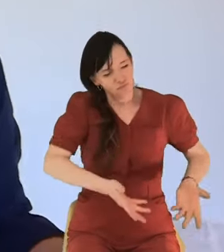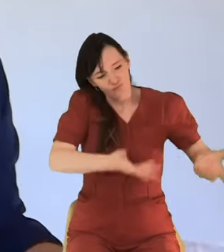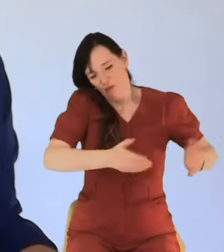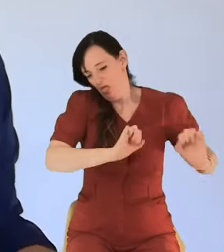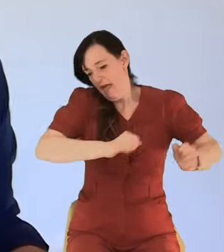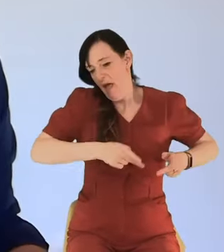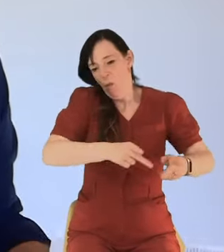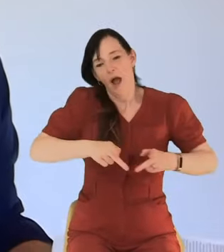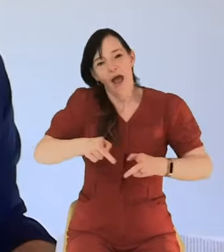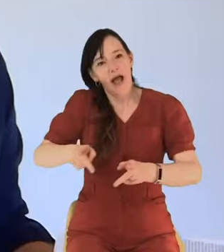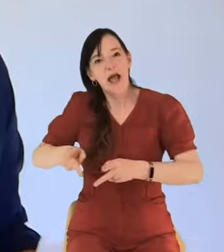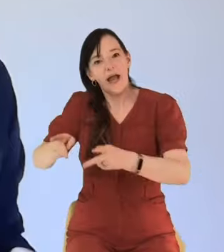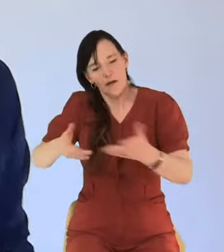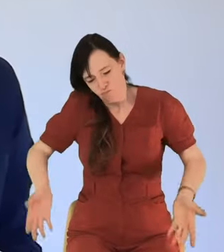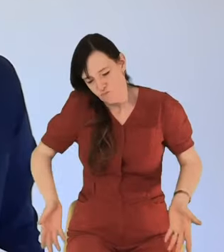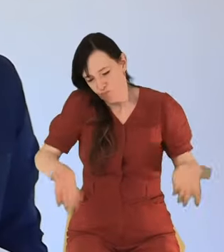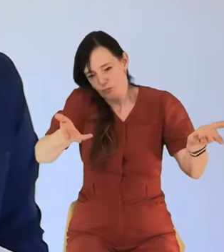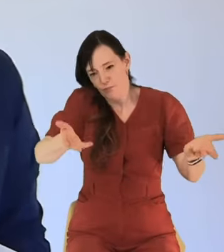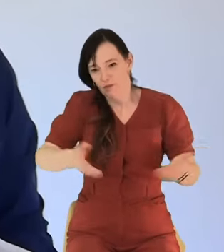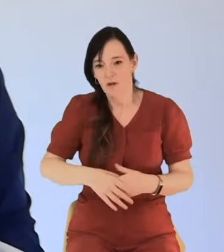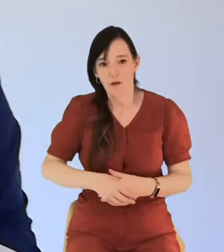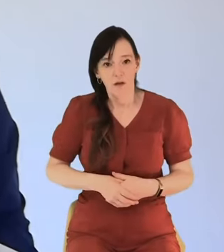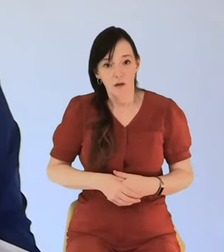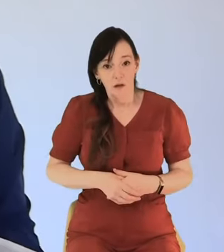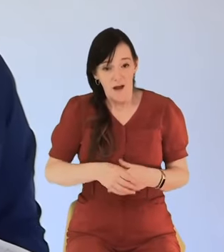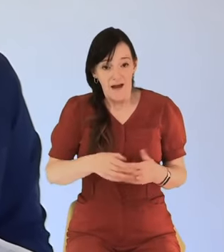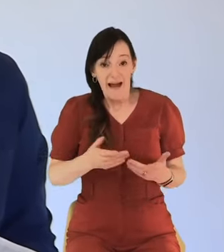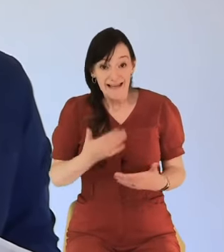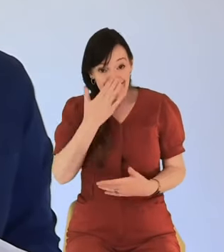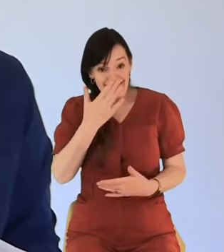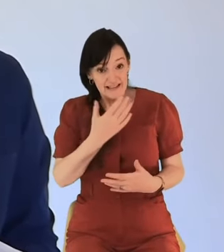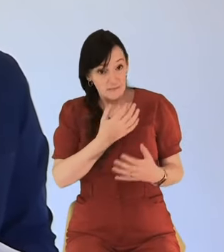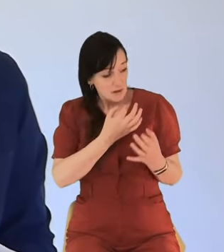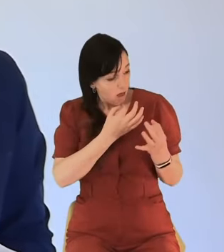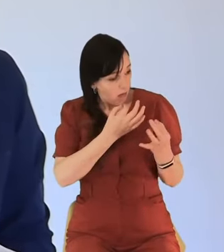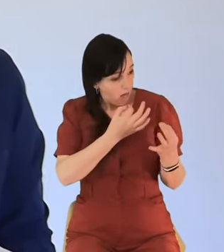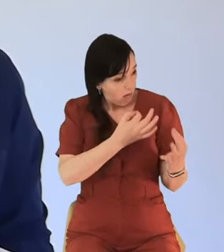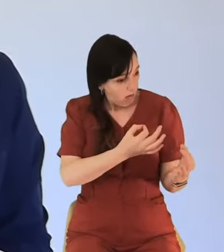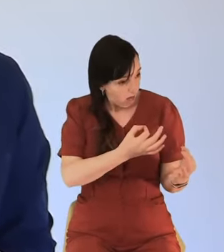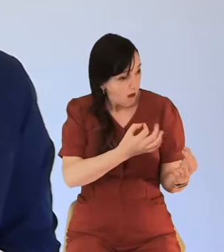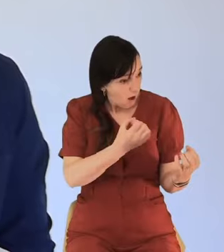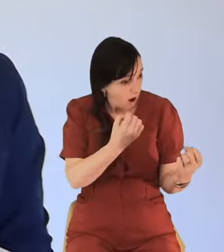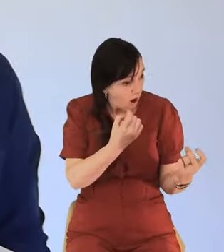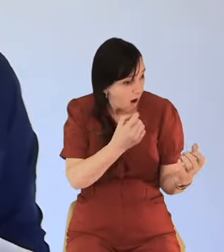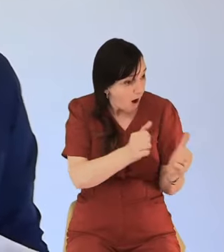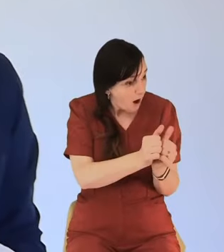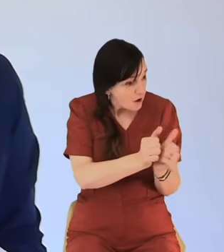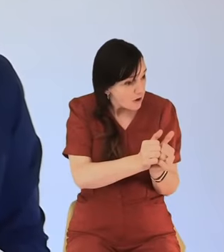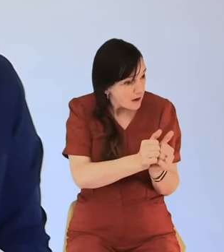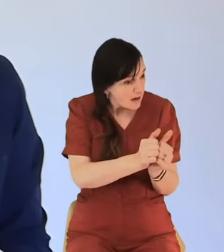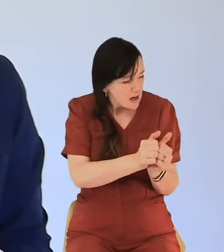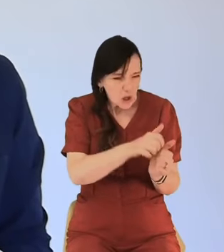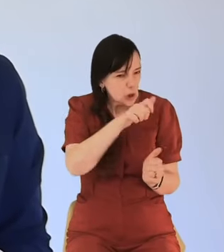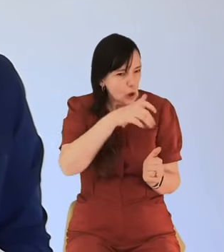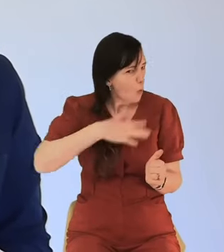do, and what they say sounds so attractive. I don't want them to think that I'm